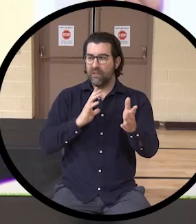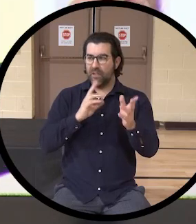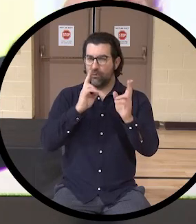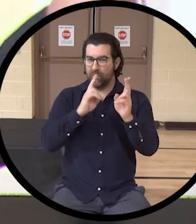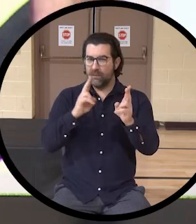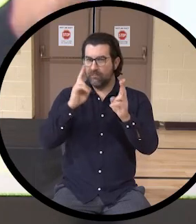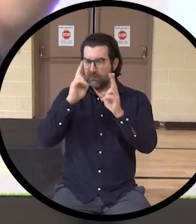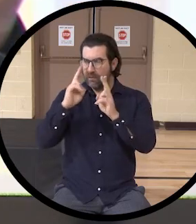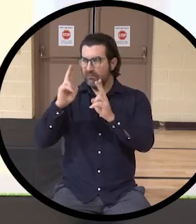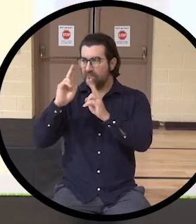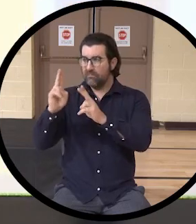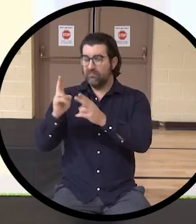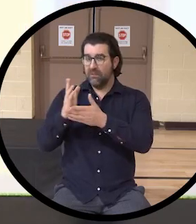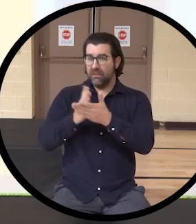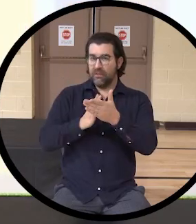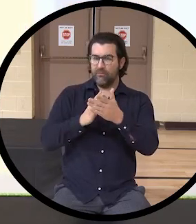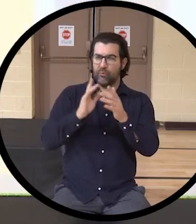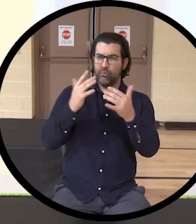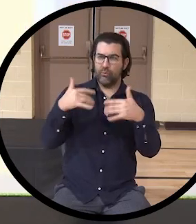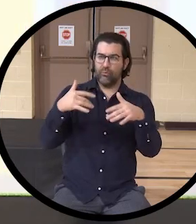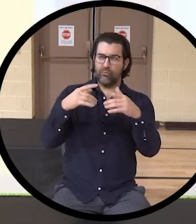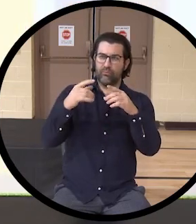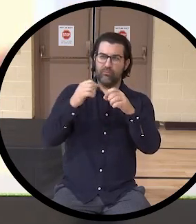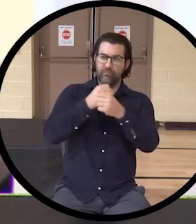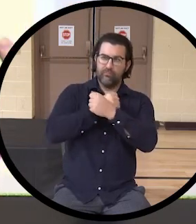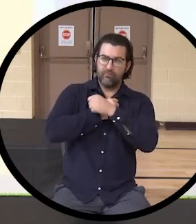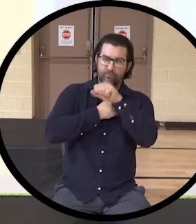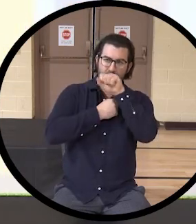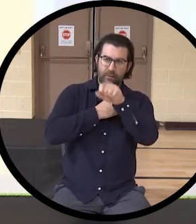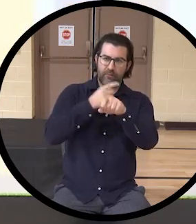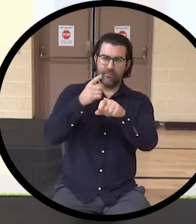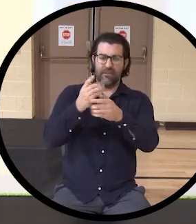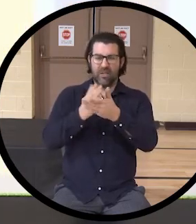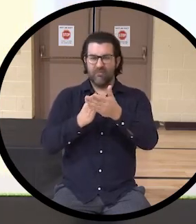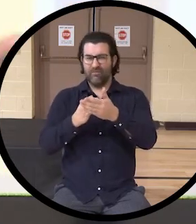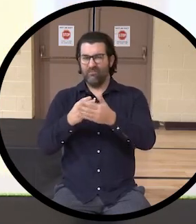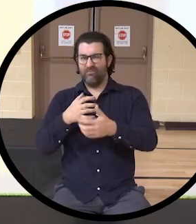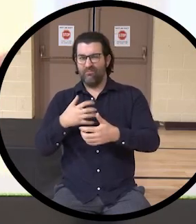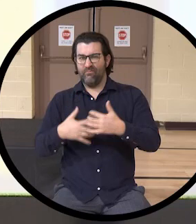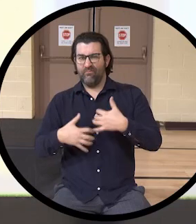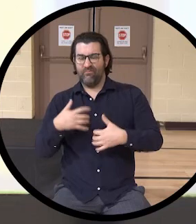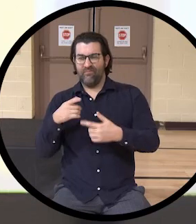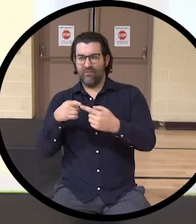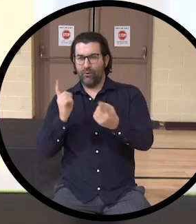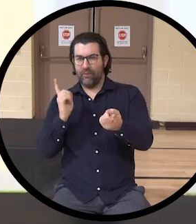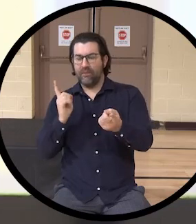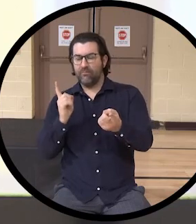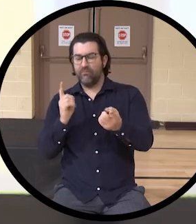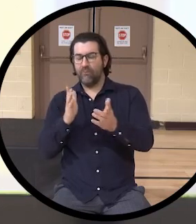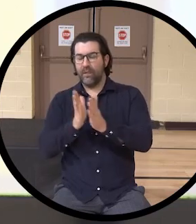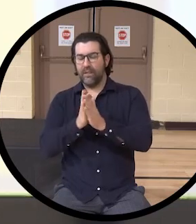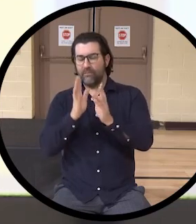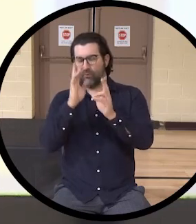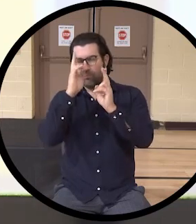stuff you love on these slides, things you disagree with. We just ask that you do so in a respectful